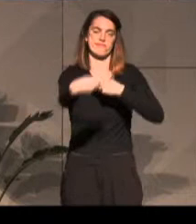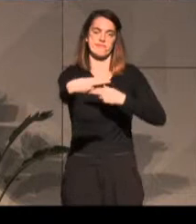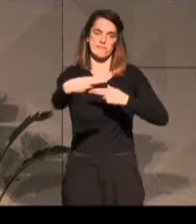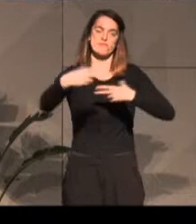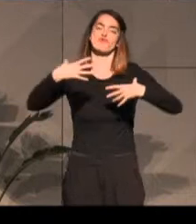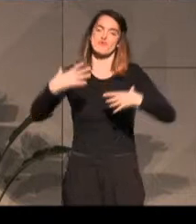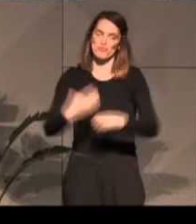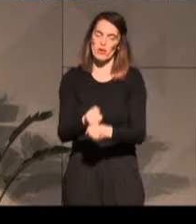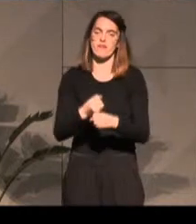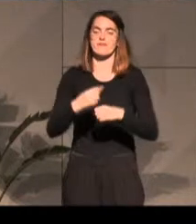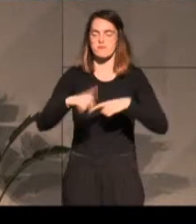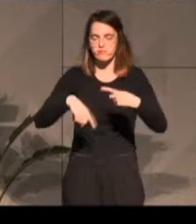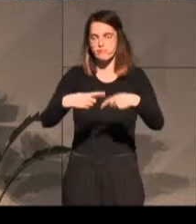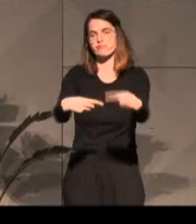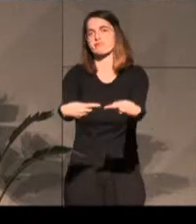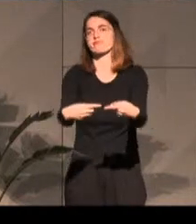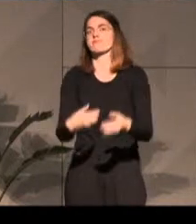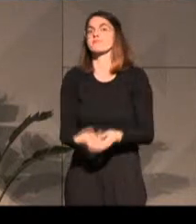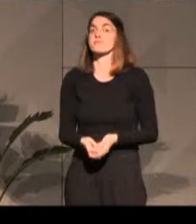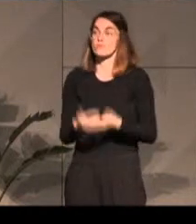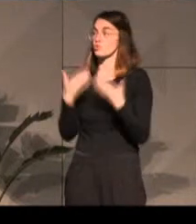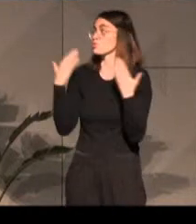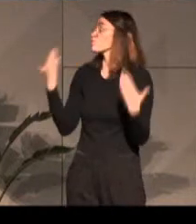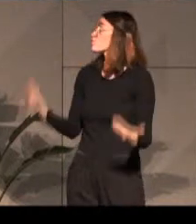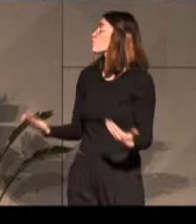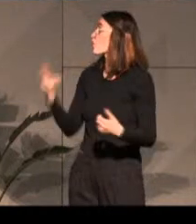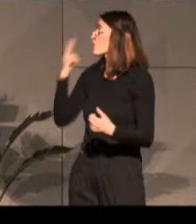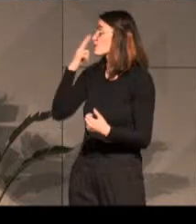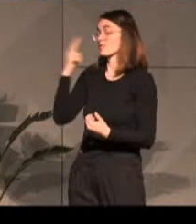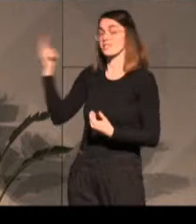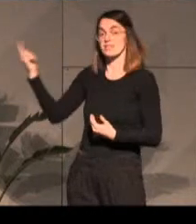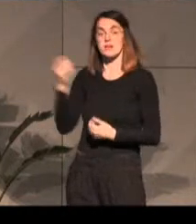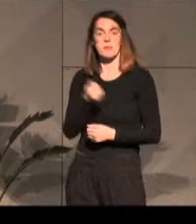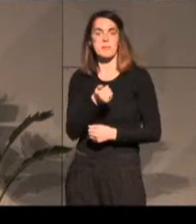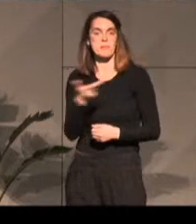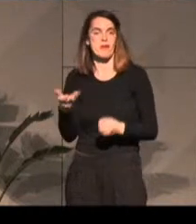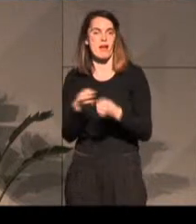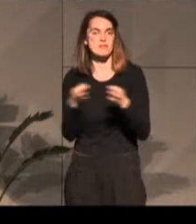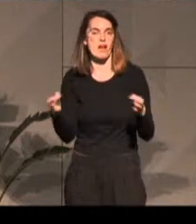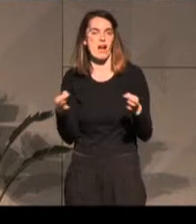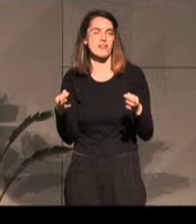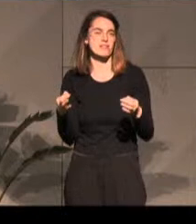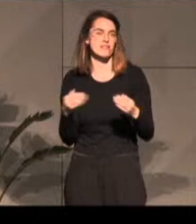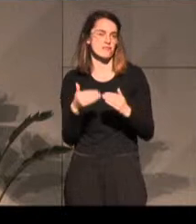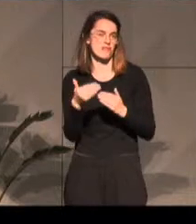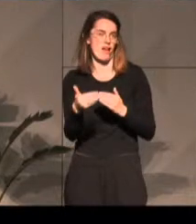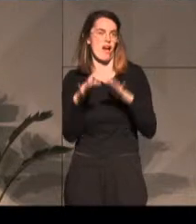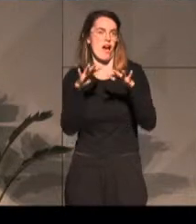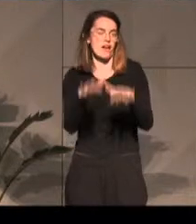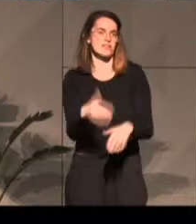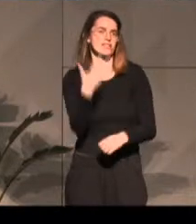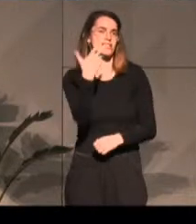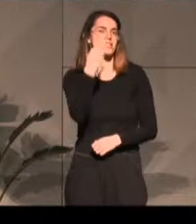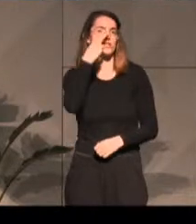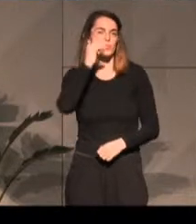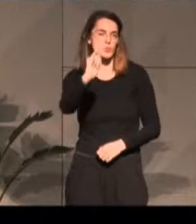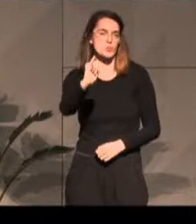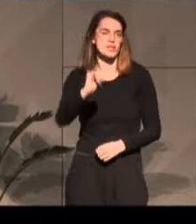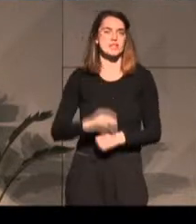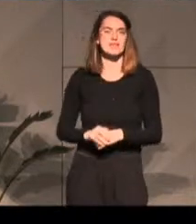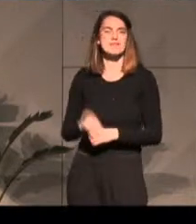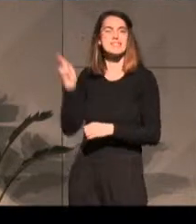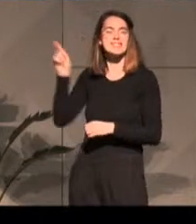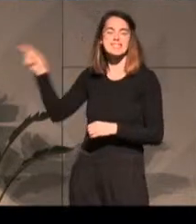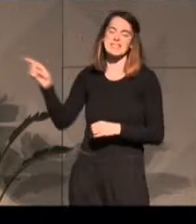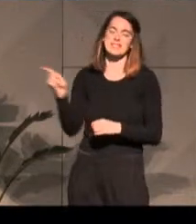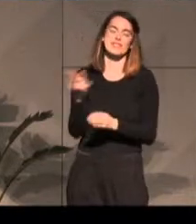part of the expedition. This is what it looked like a few days after we came back on the 30th of June. This